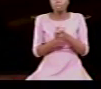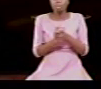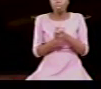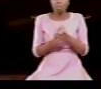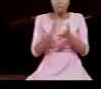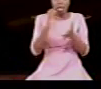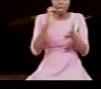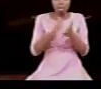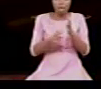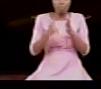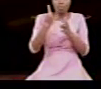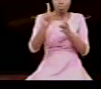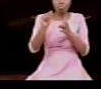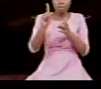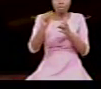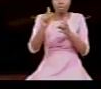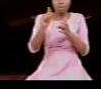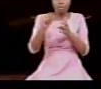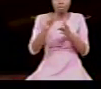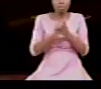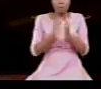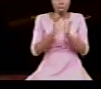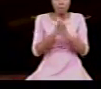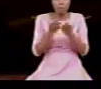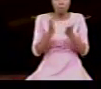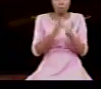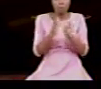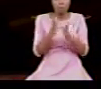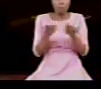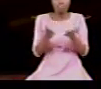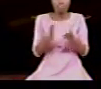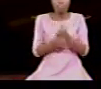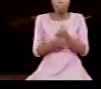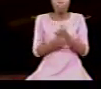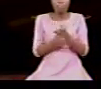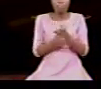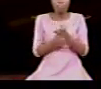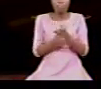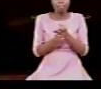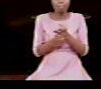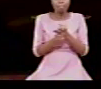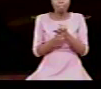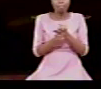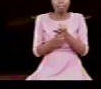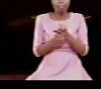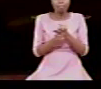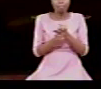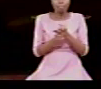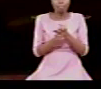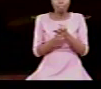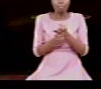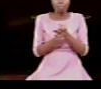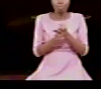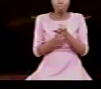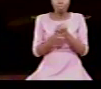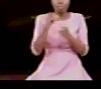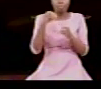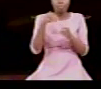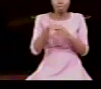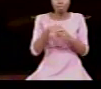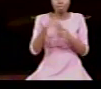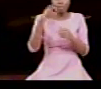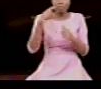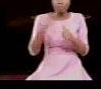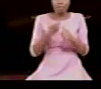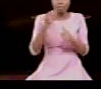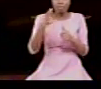20, turn your Bible if you will learn this evening. In 1 Chronicles